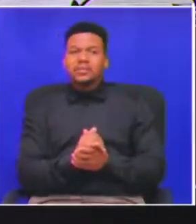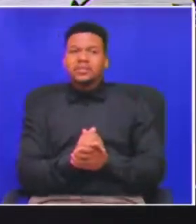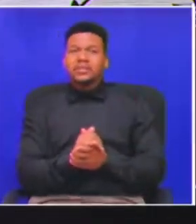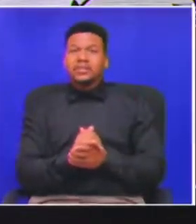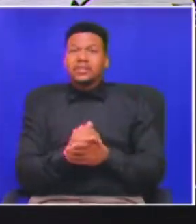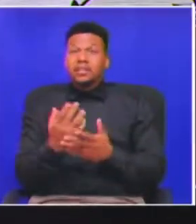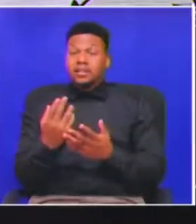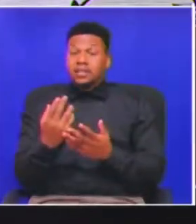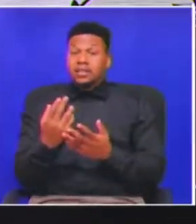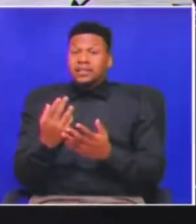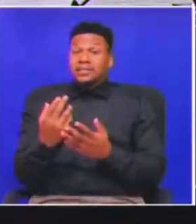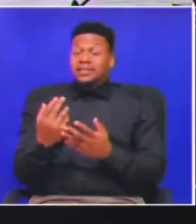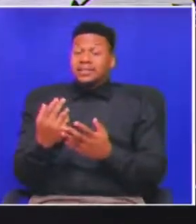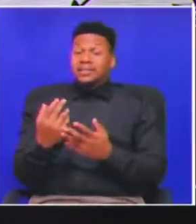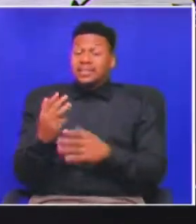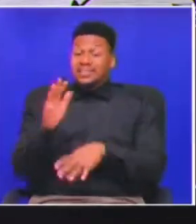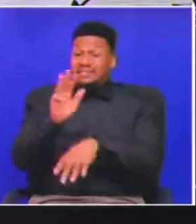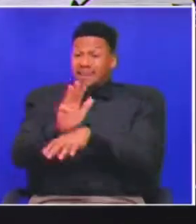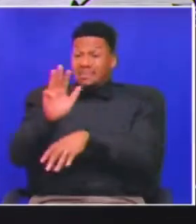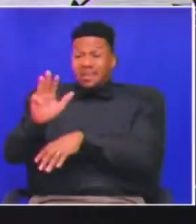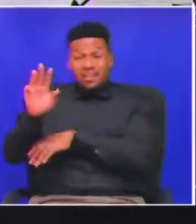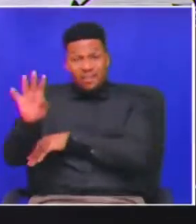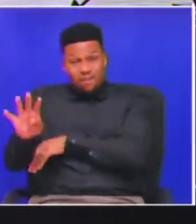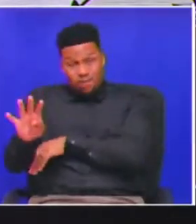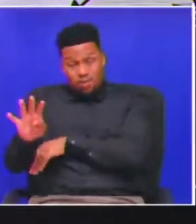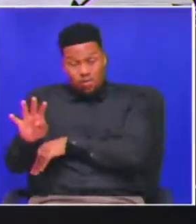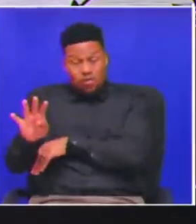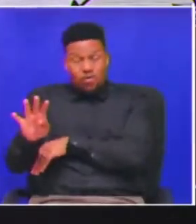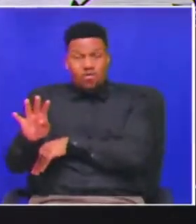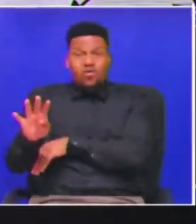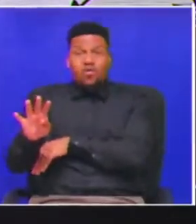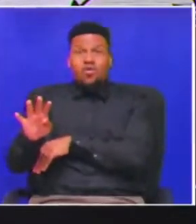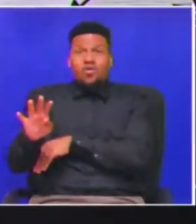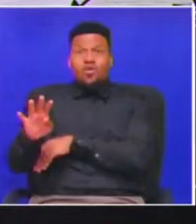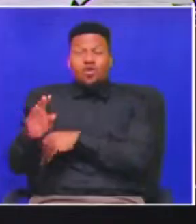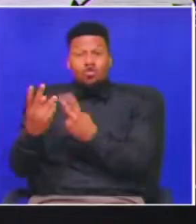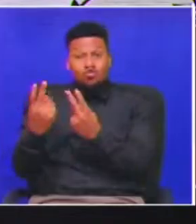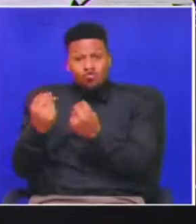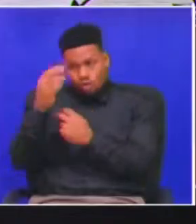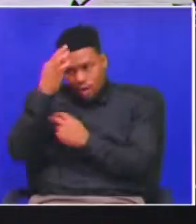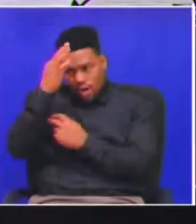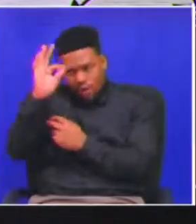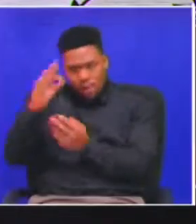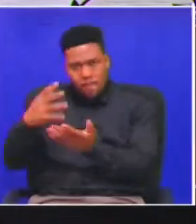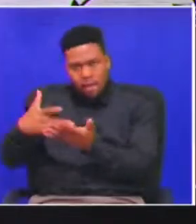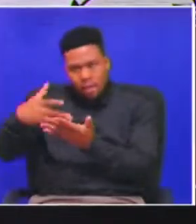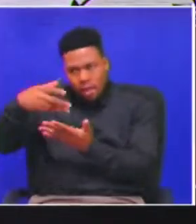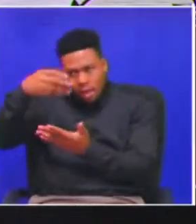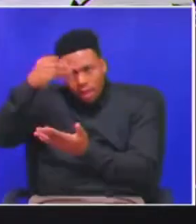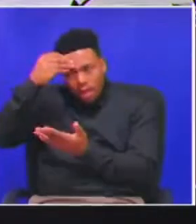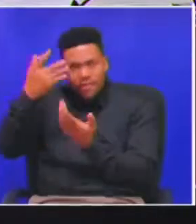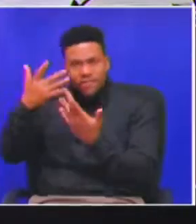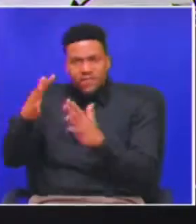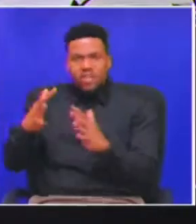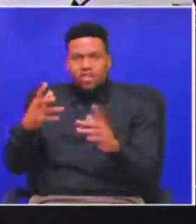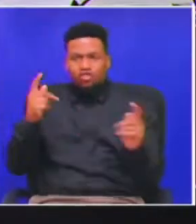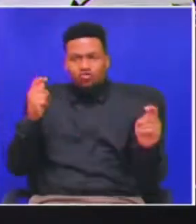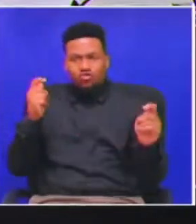in our country sought to learn how we can foster transformation